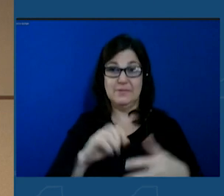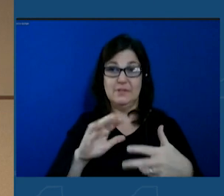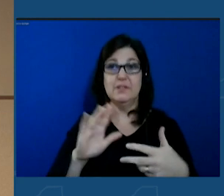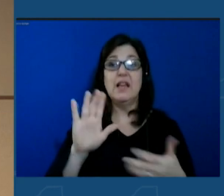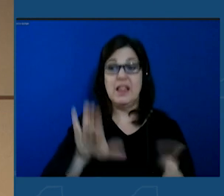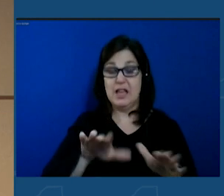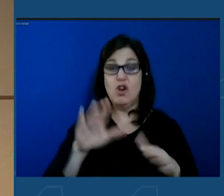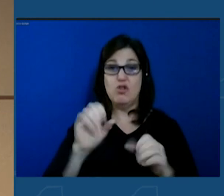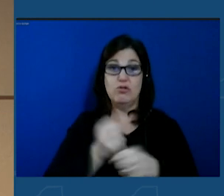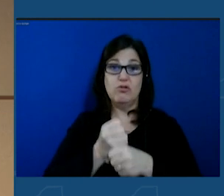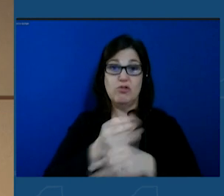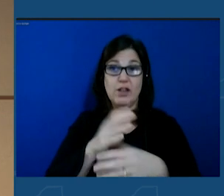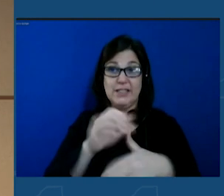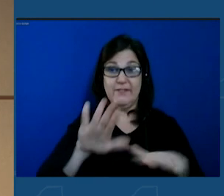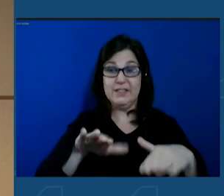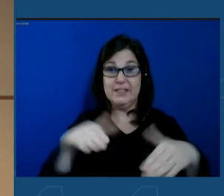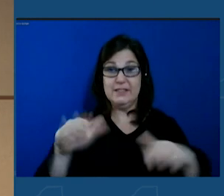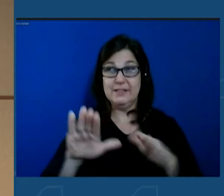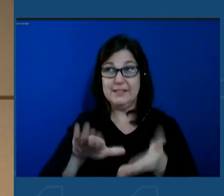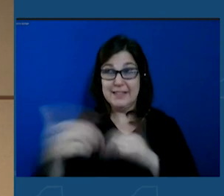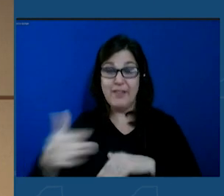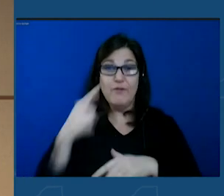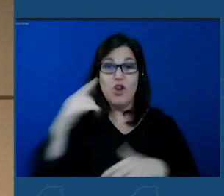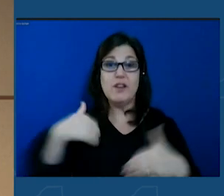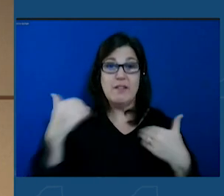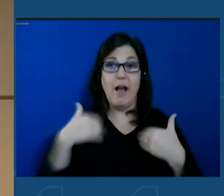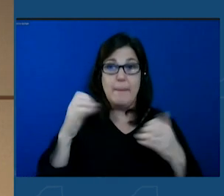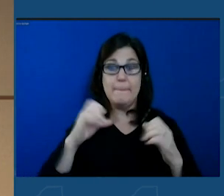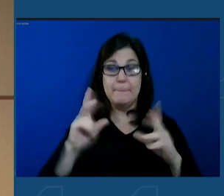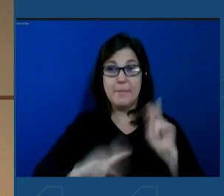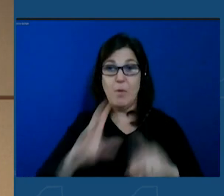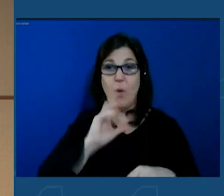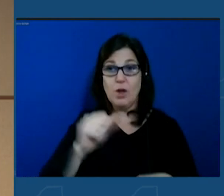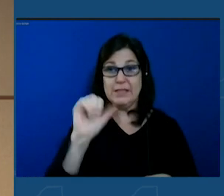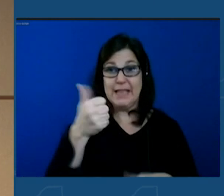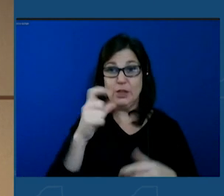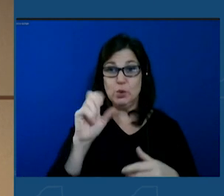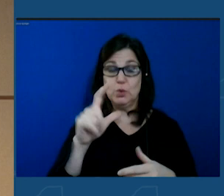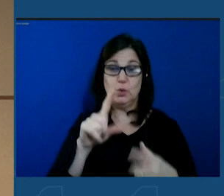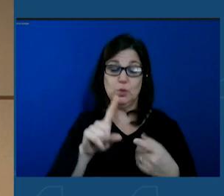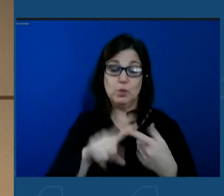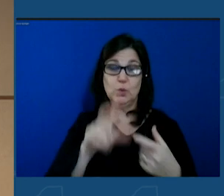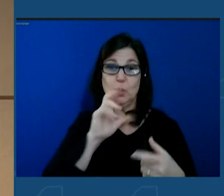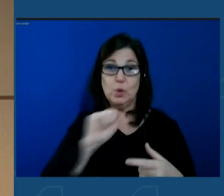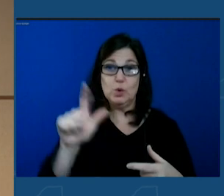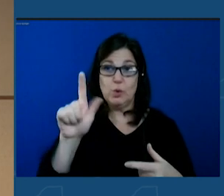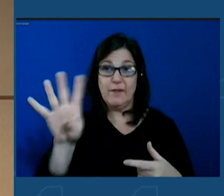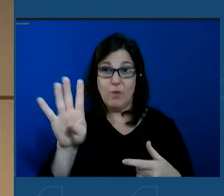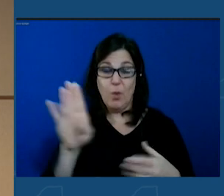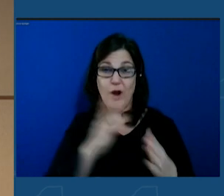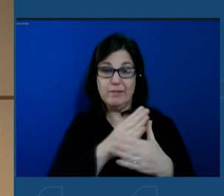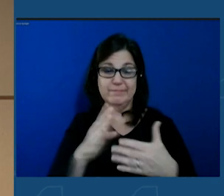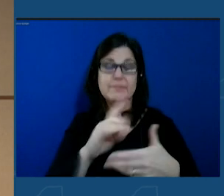death for young people in the U.S. aged 10 to 24. Let that sink in.